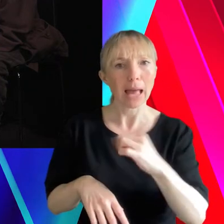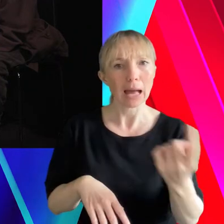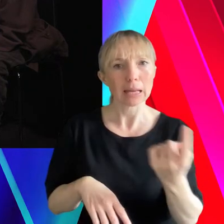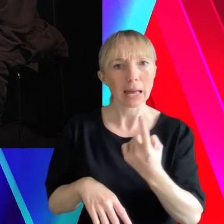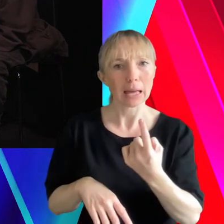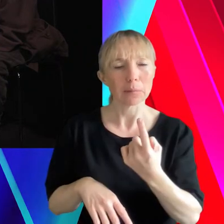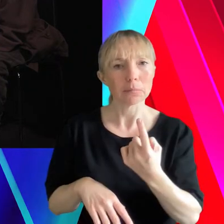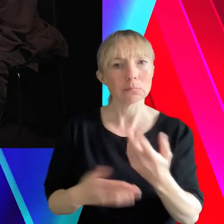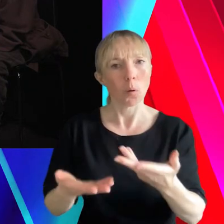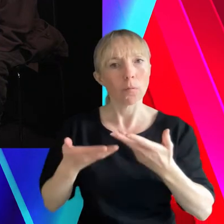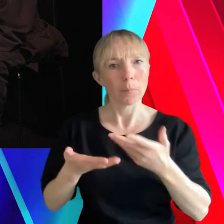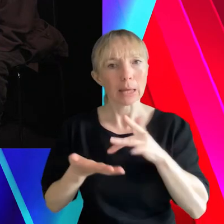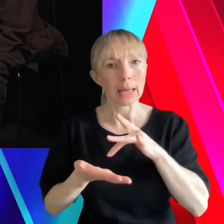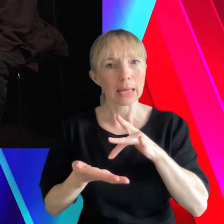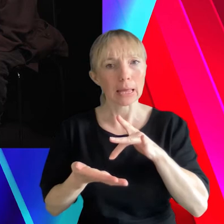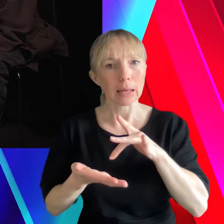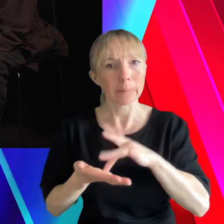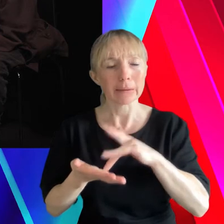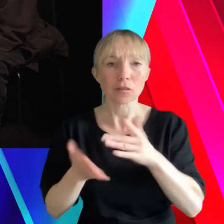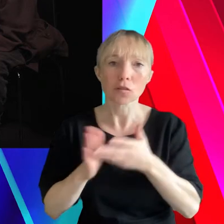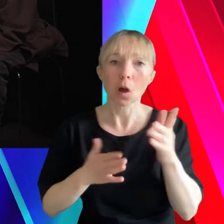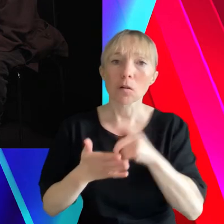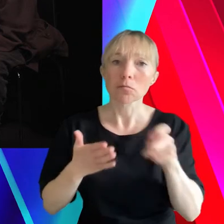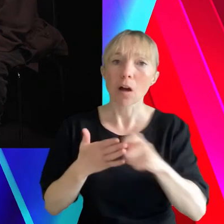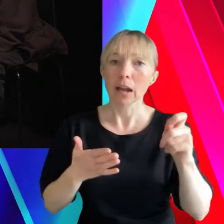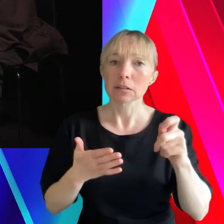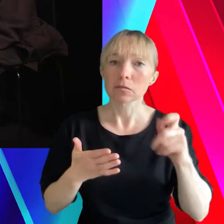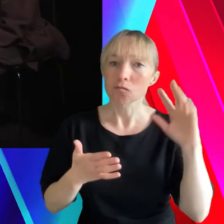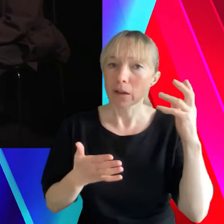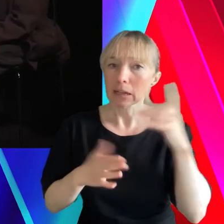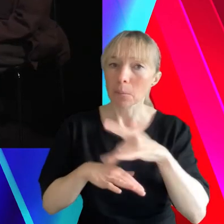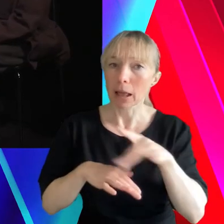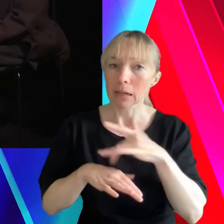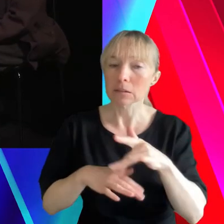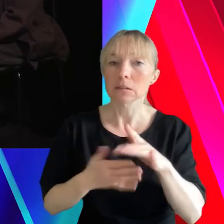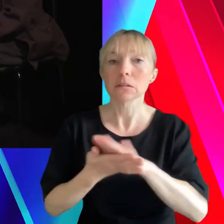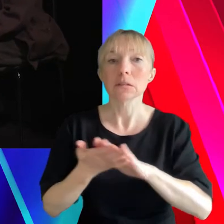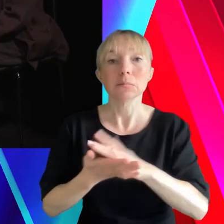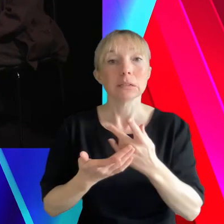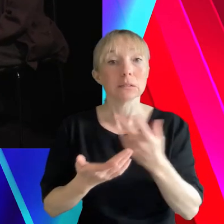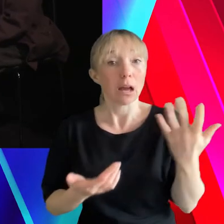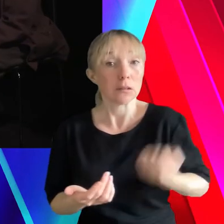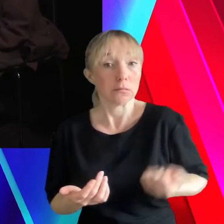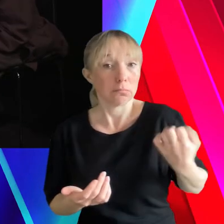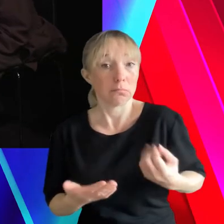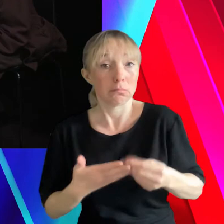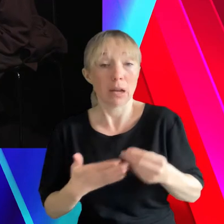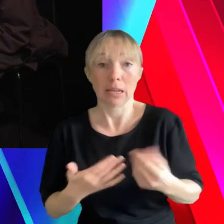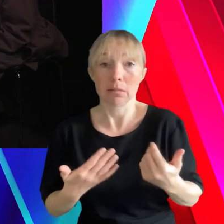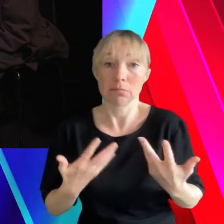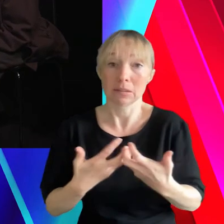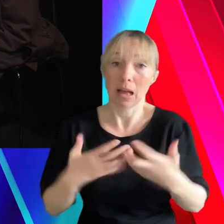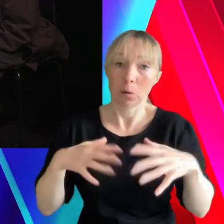offered me a position to go and write radio plays. And that allowed me to make a living. So that's how I